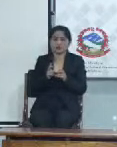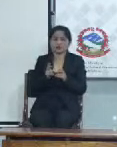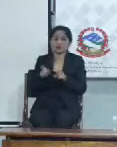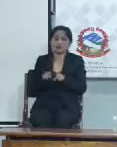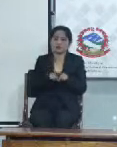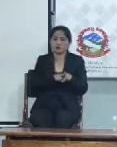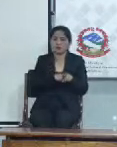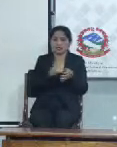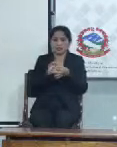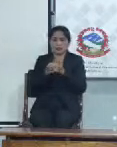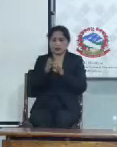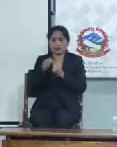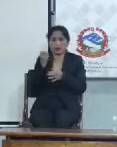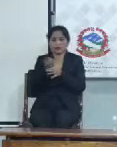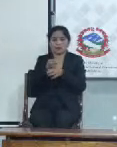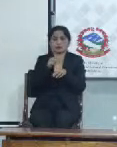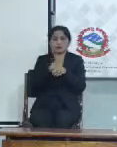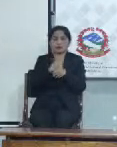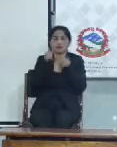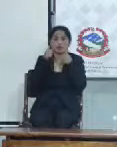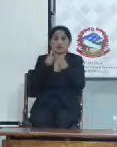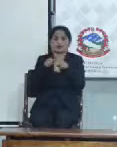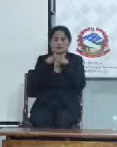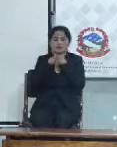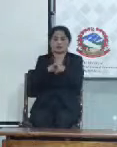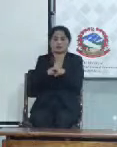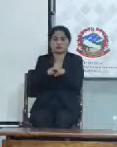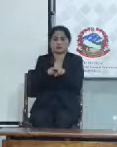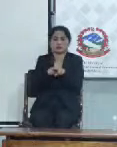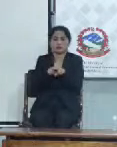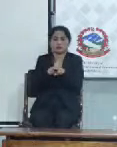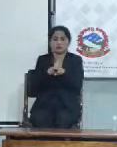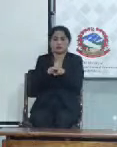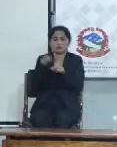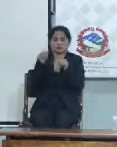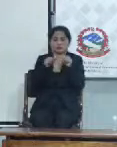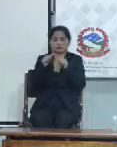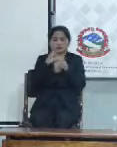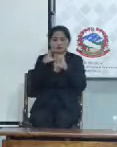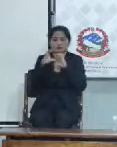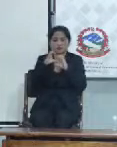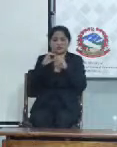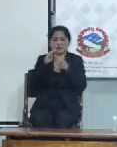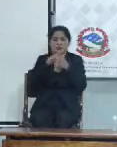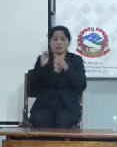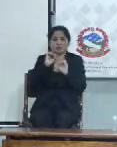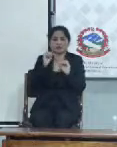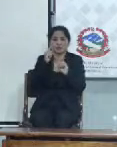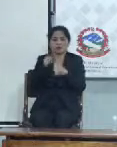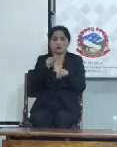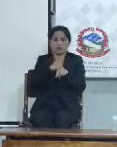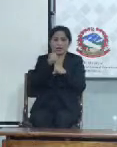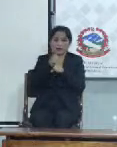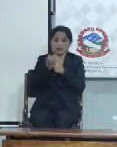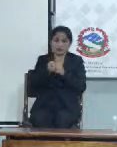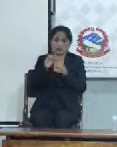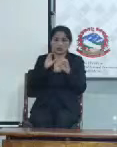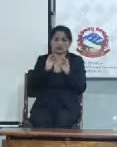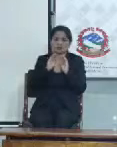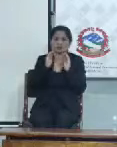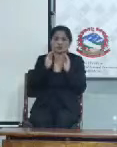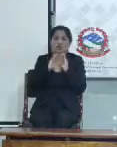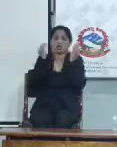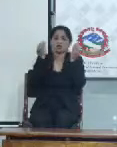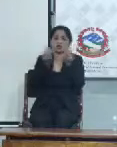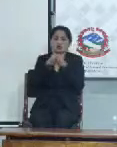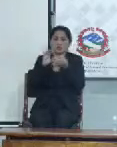in when there is no other means. Then they are doing this, and also the social media and coordination with the different stakeholders. This is how also we have